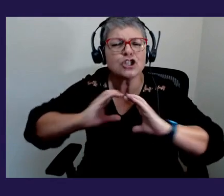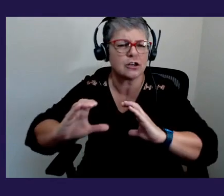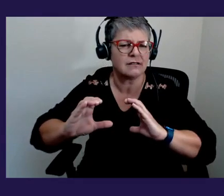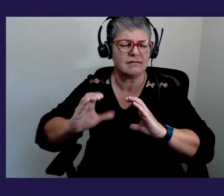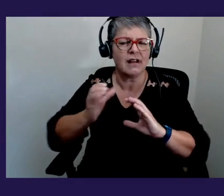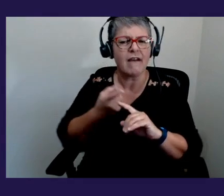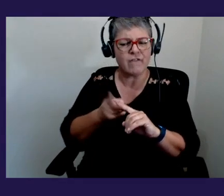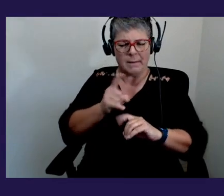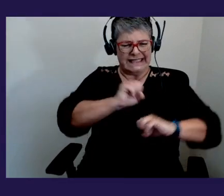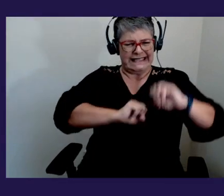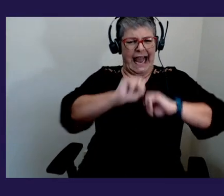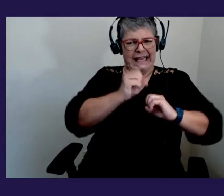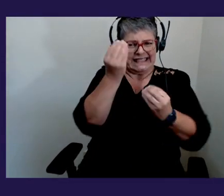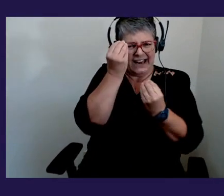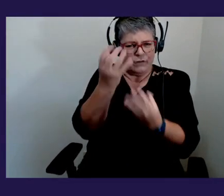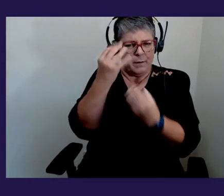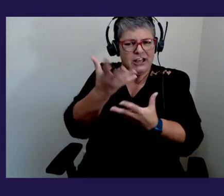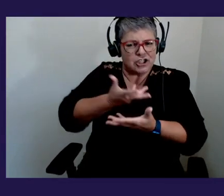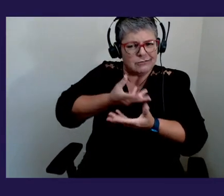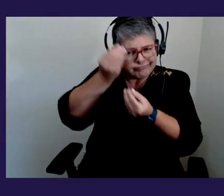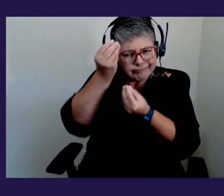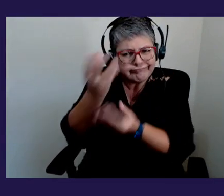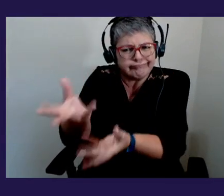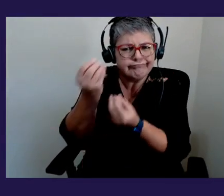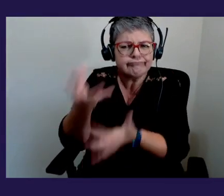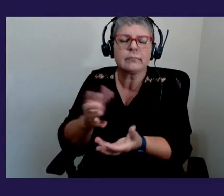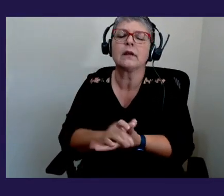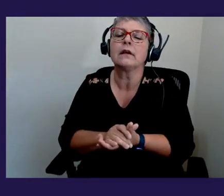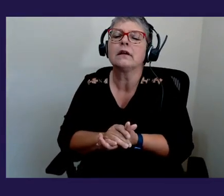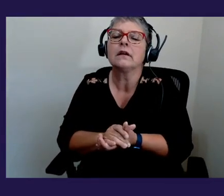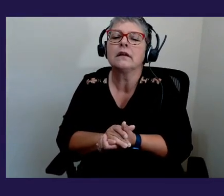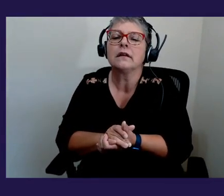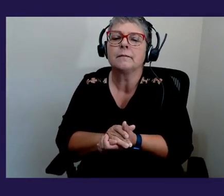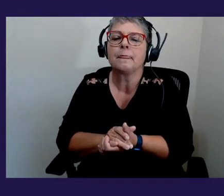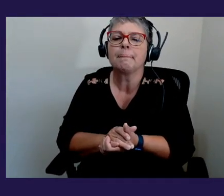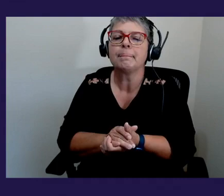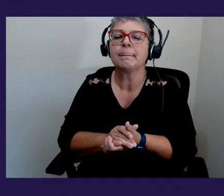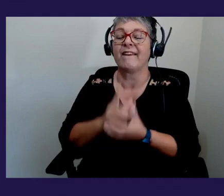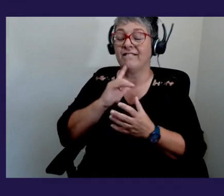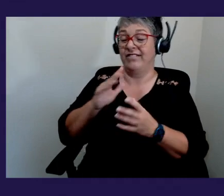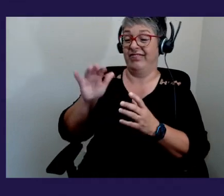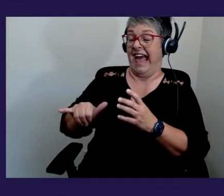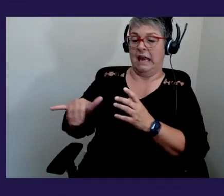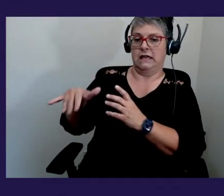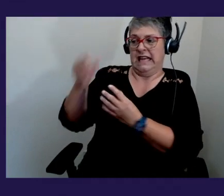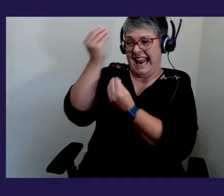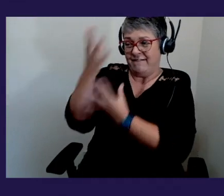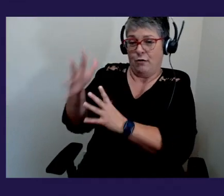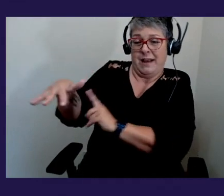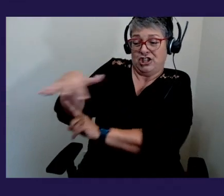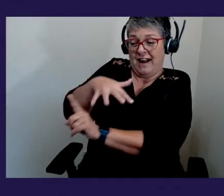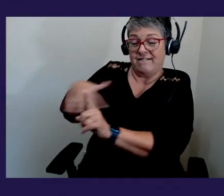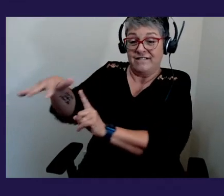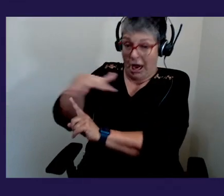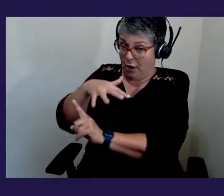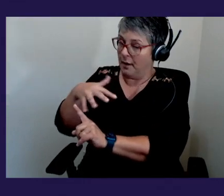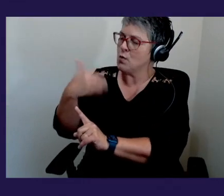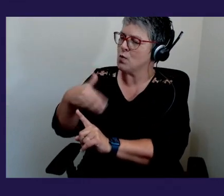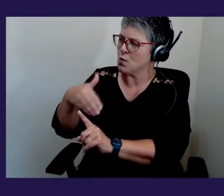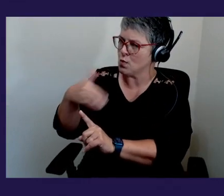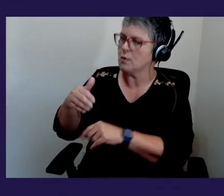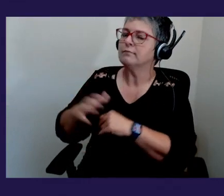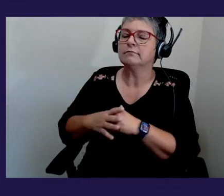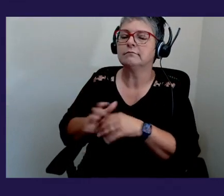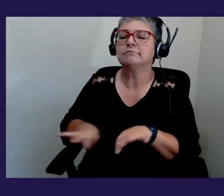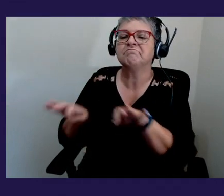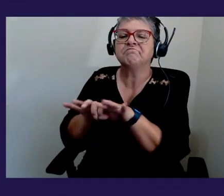We talked a lot about the information environment, as you have been doing. And we